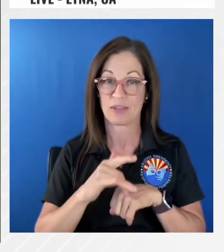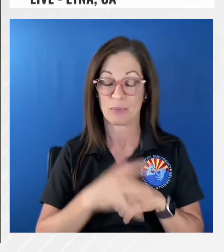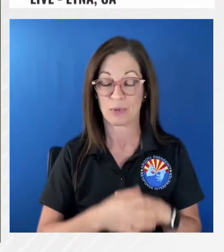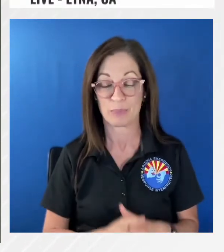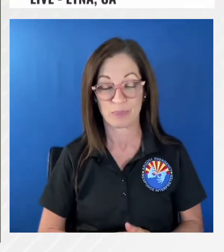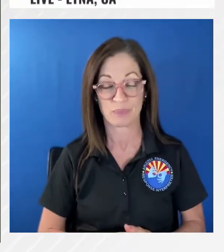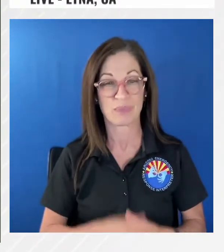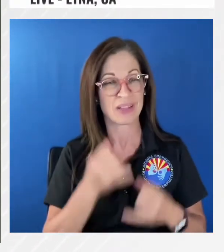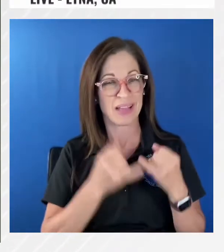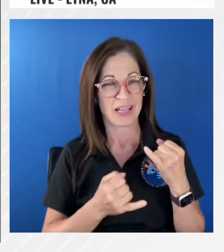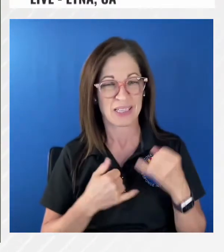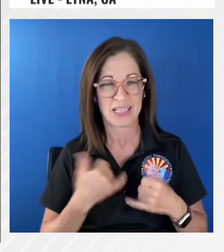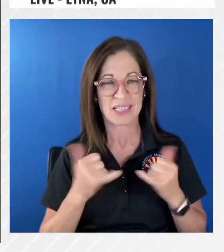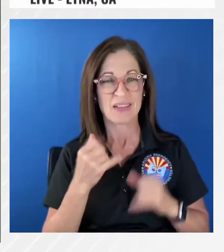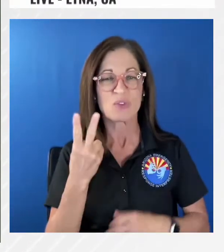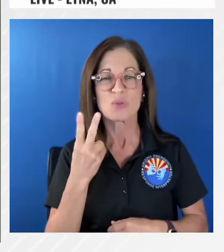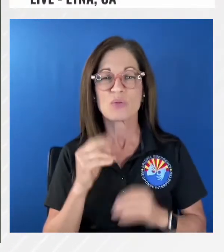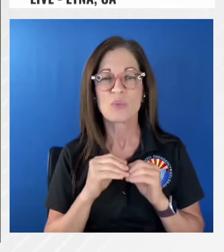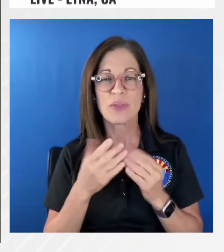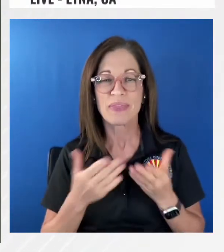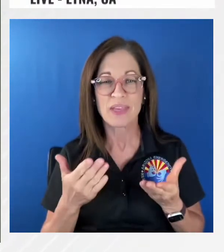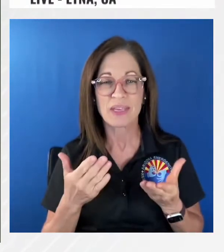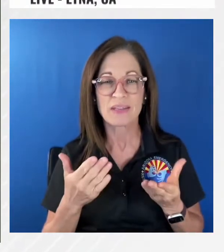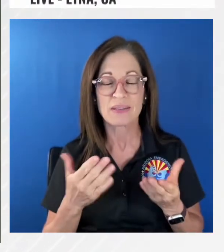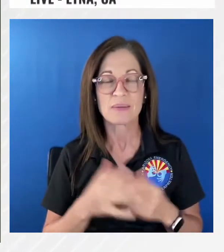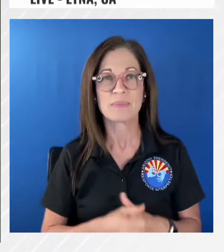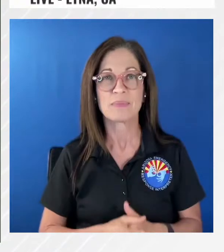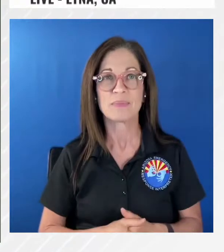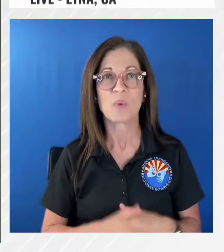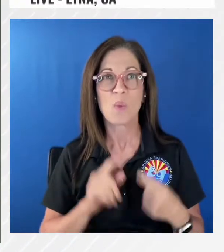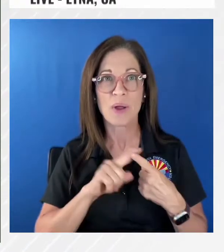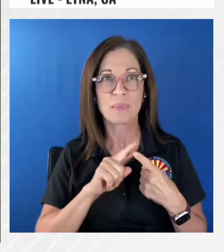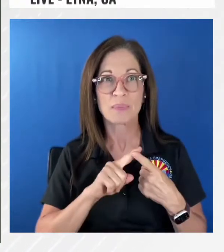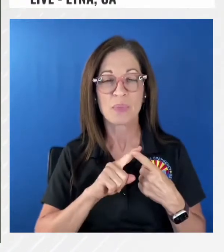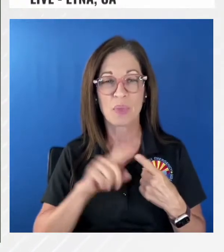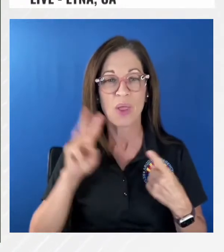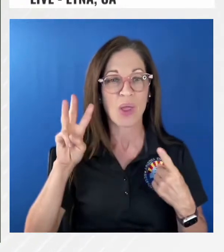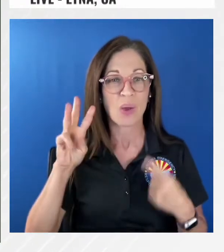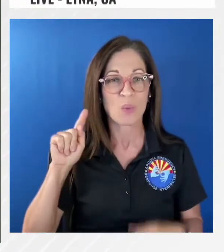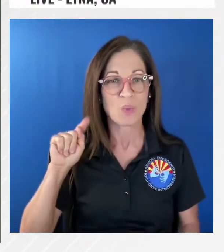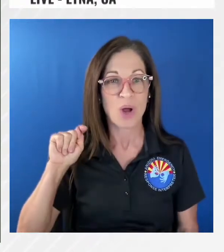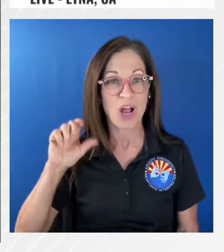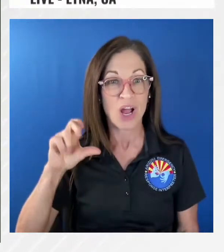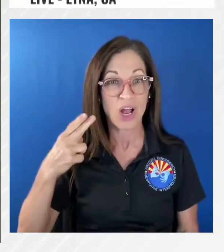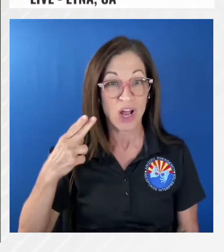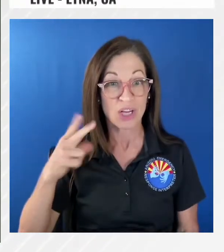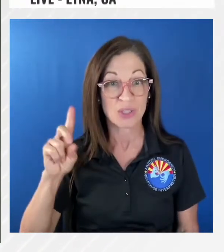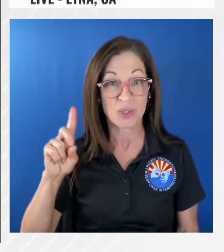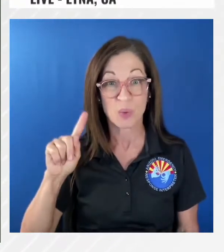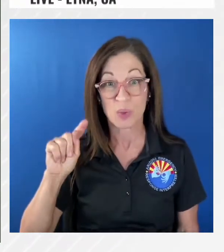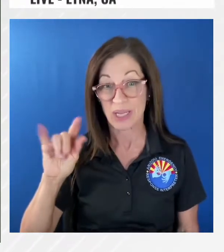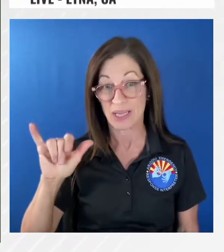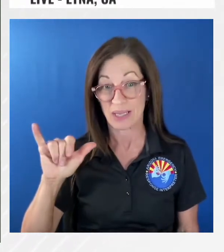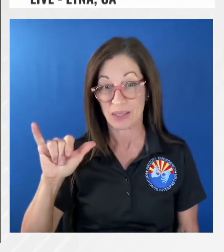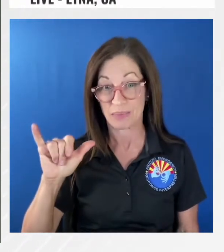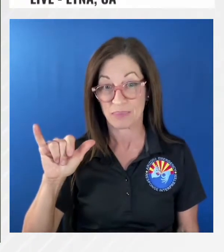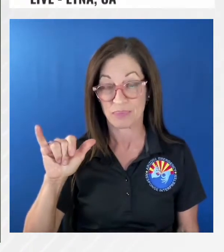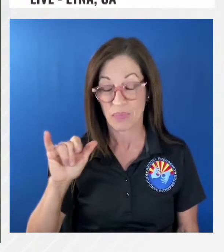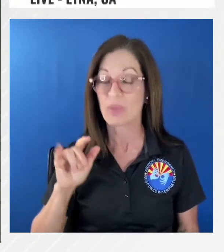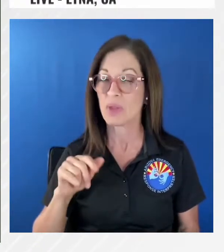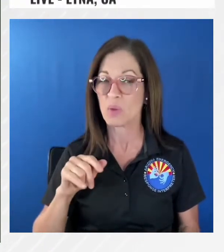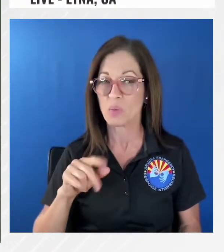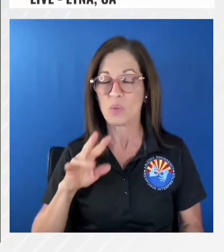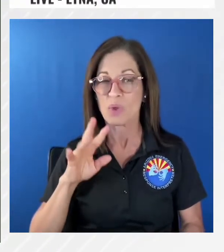two more things to go over. I think one thing is watch duty. So watch duty, we spoke with them the other day. They worked on